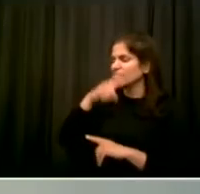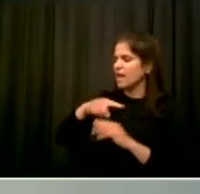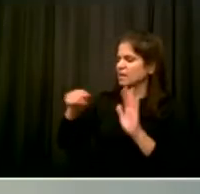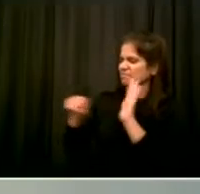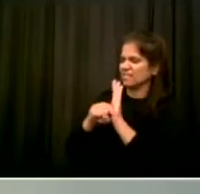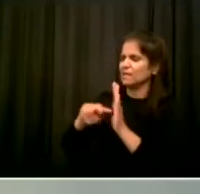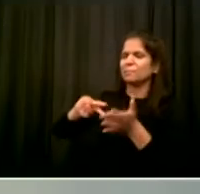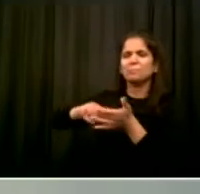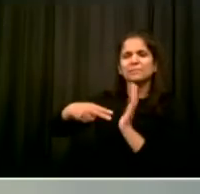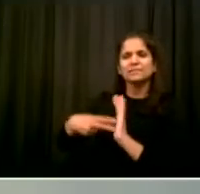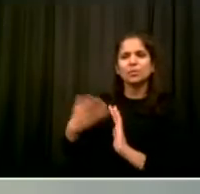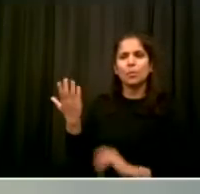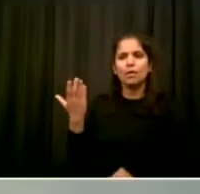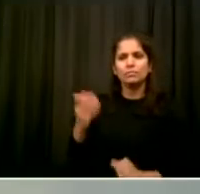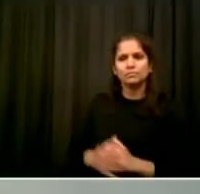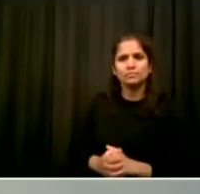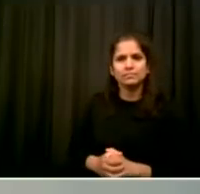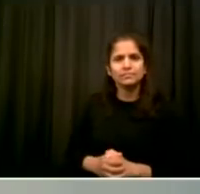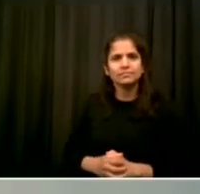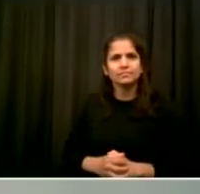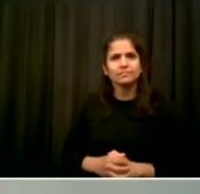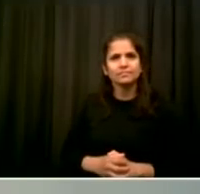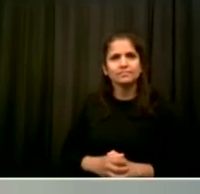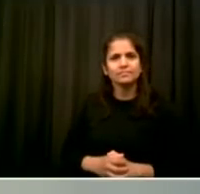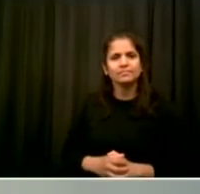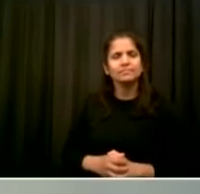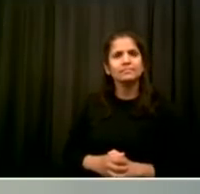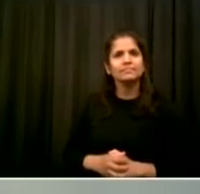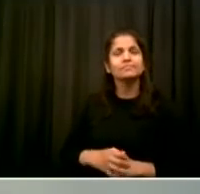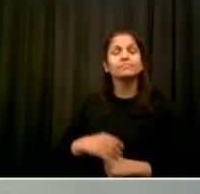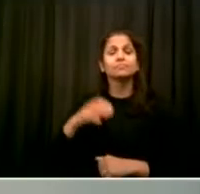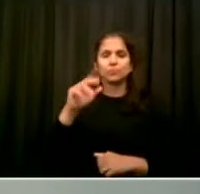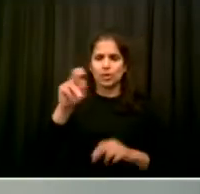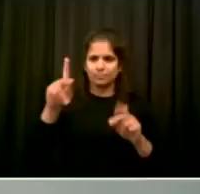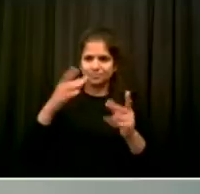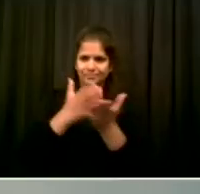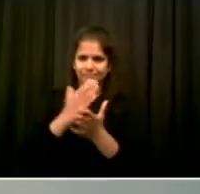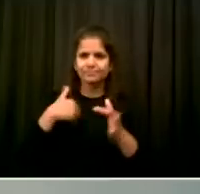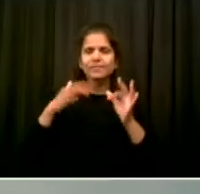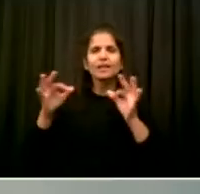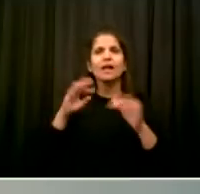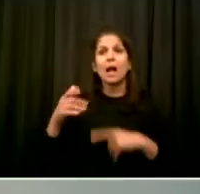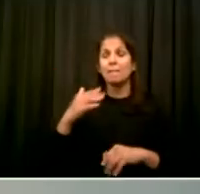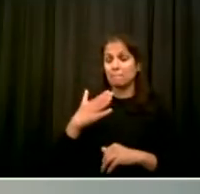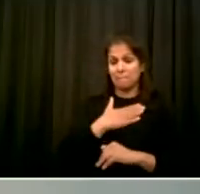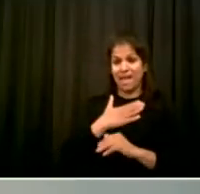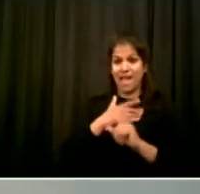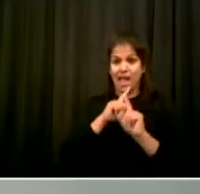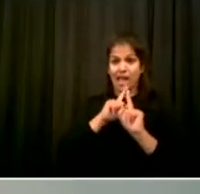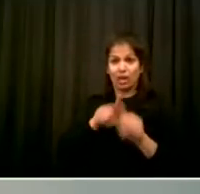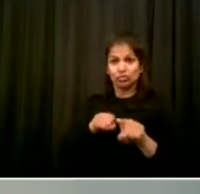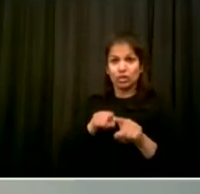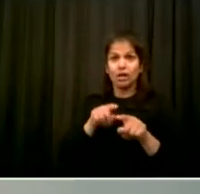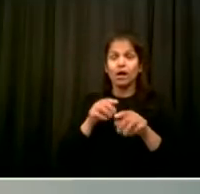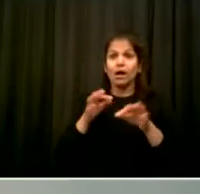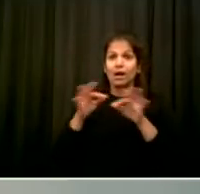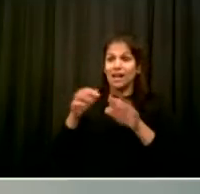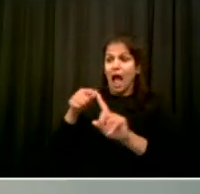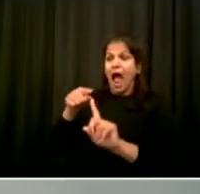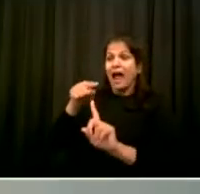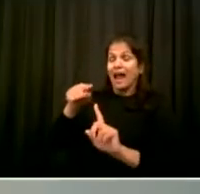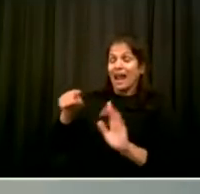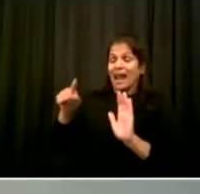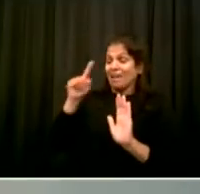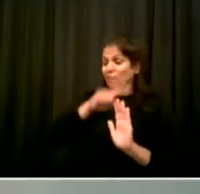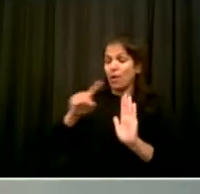Again, I'll start, and Ted. So my answer was about false negatives. False positives, we don't,